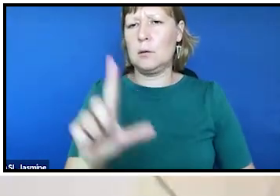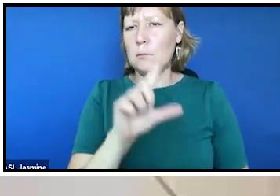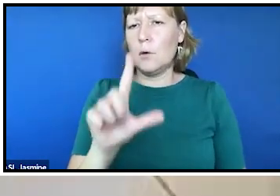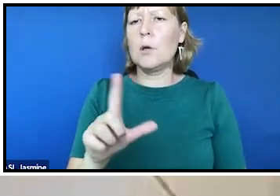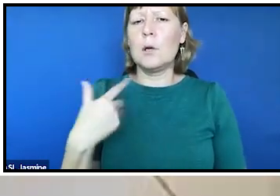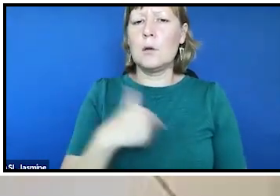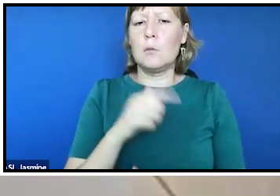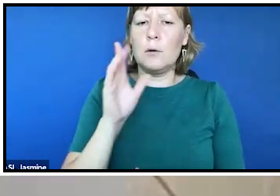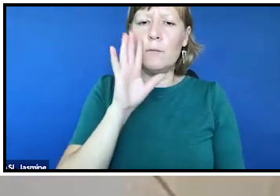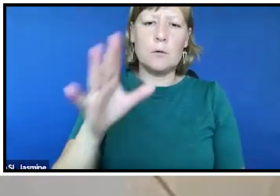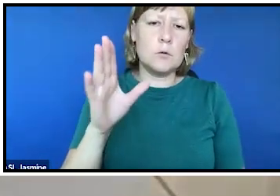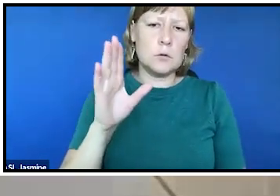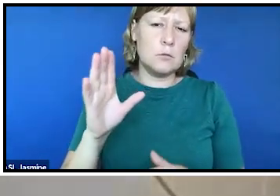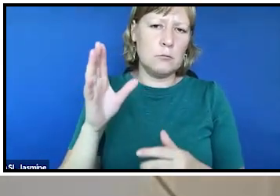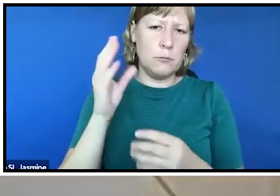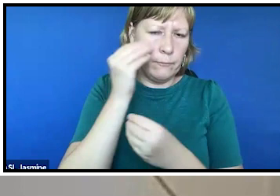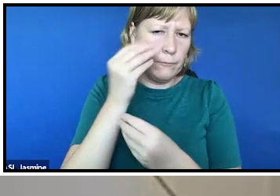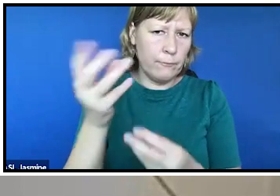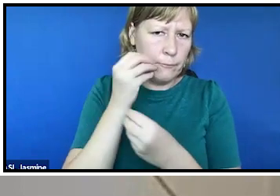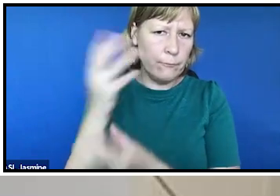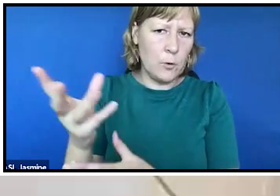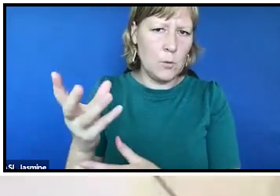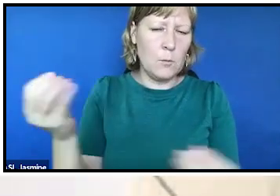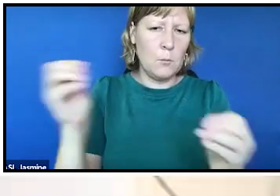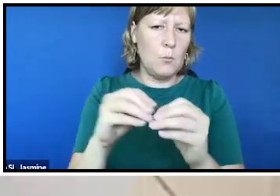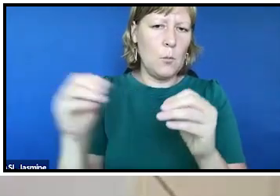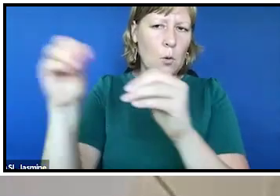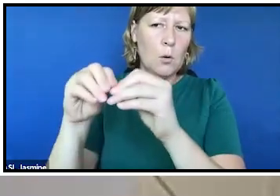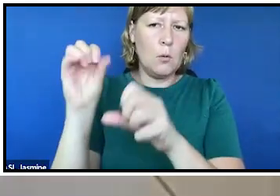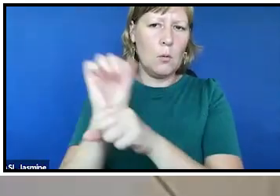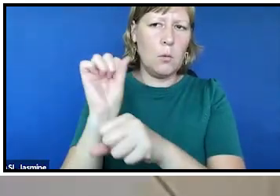about, they are interested in creating this opportunity. So I will keep